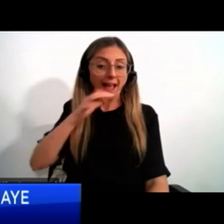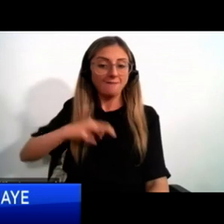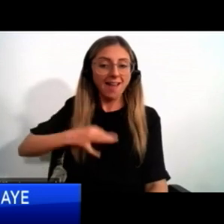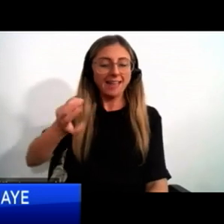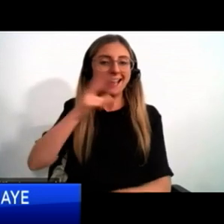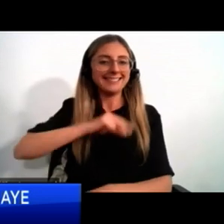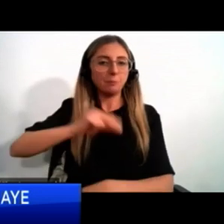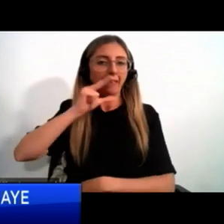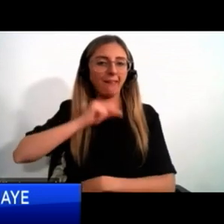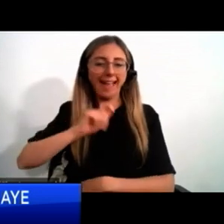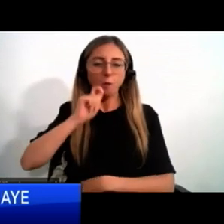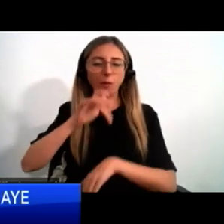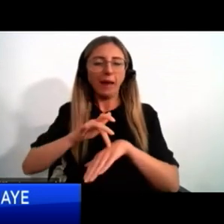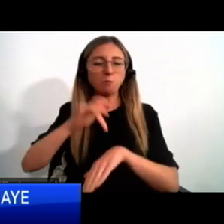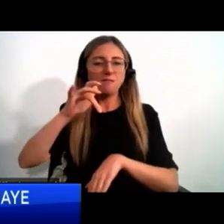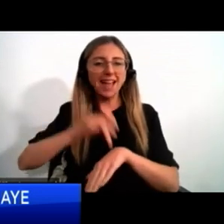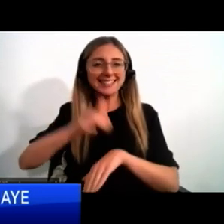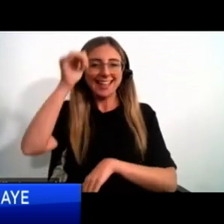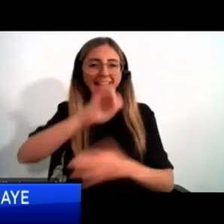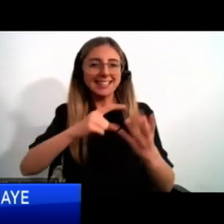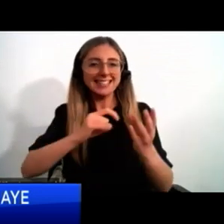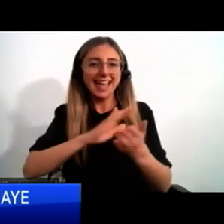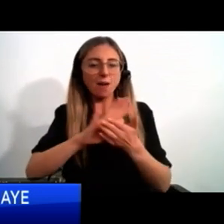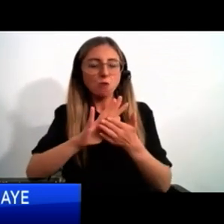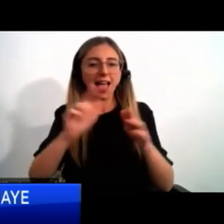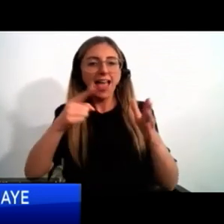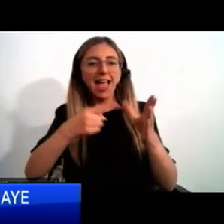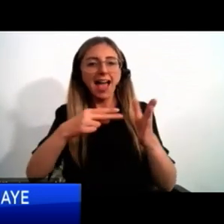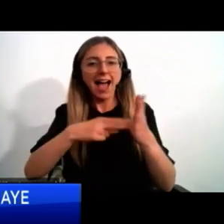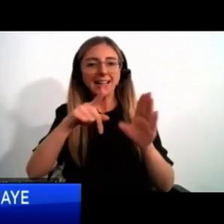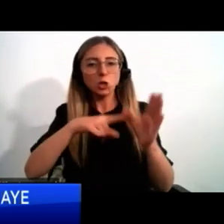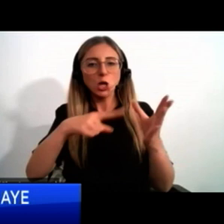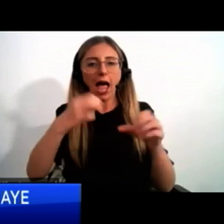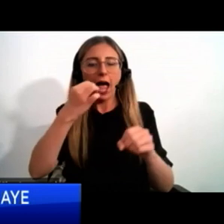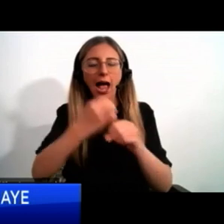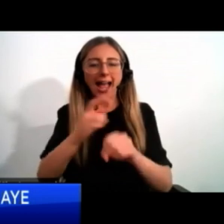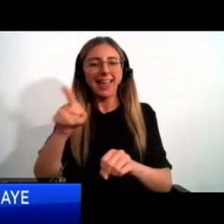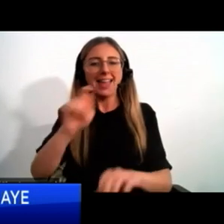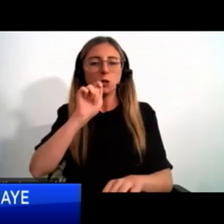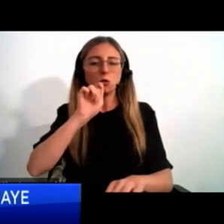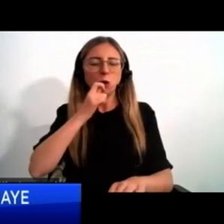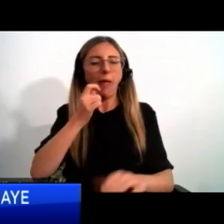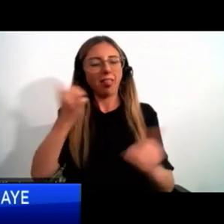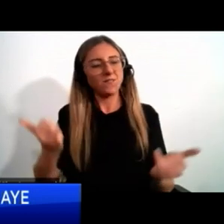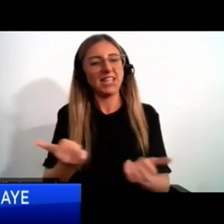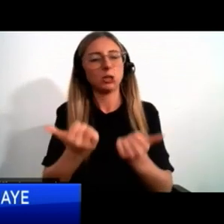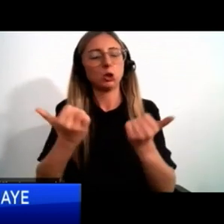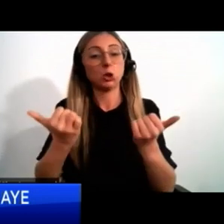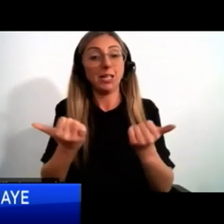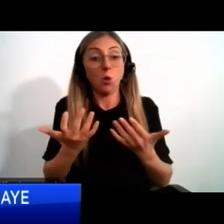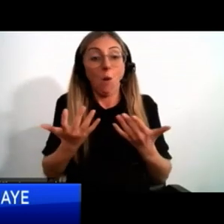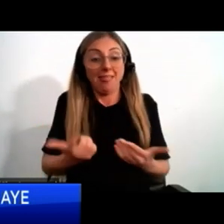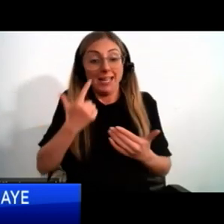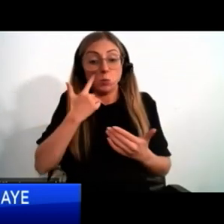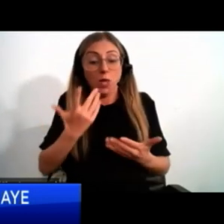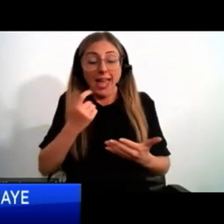speaker, and that will be Professor Sarah Anyang Agbo. She's going to give our closing remarks. So it promises to be a